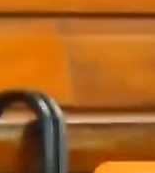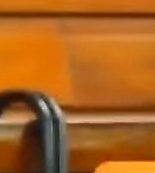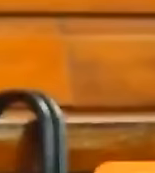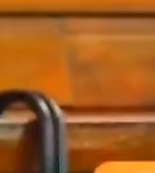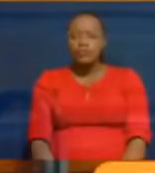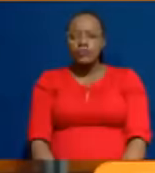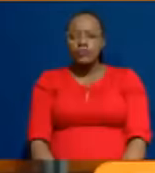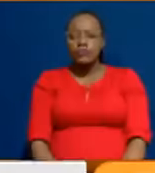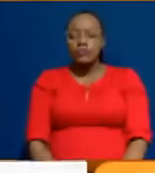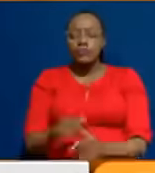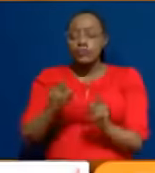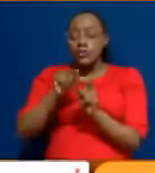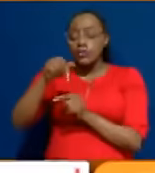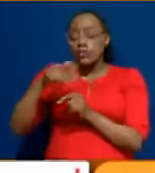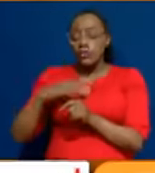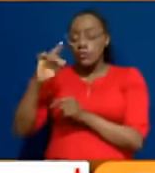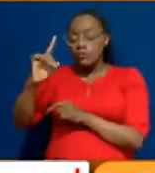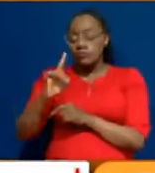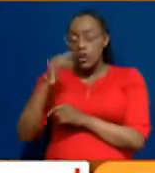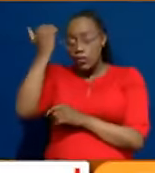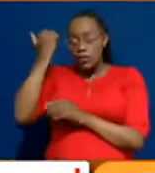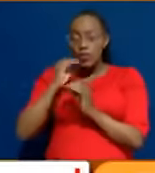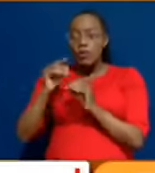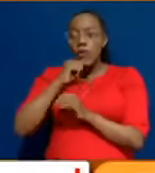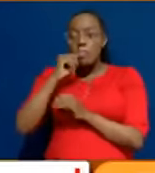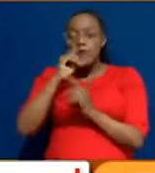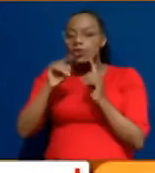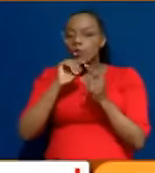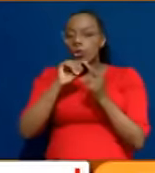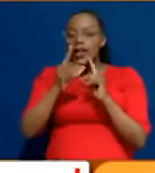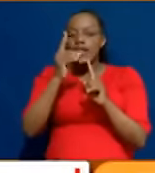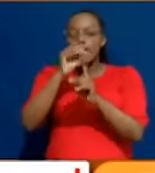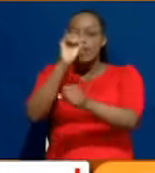10 who are not in court today. We mentioned this matter on